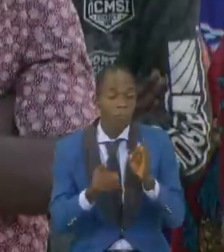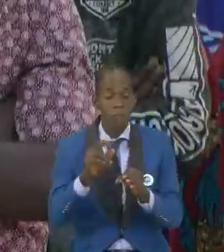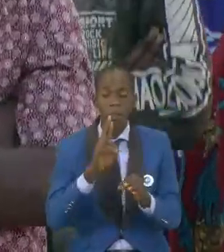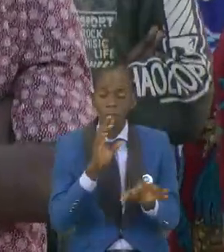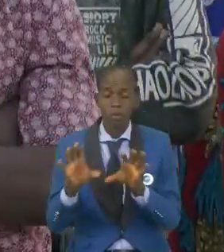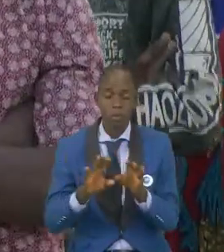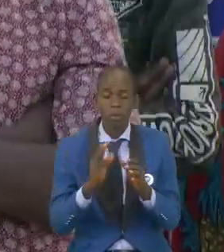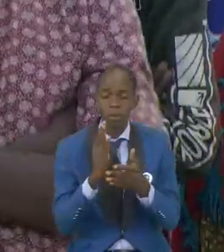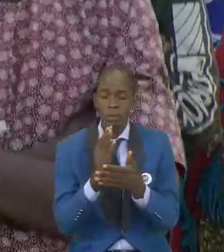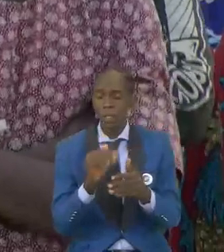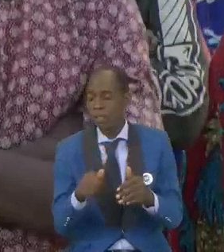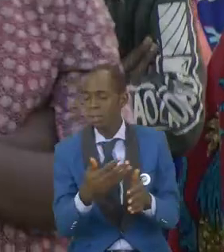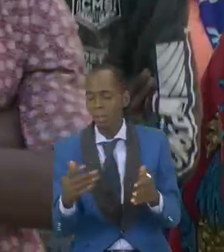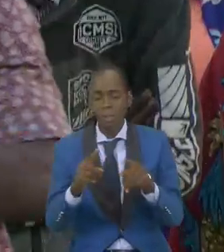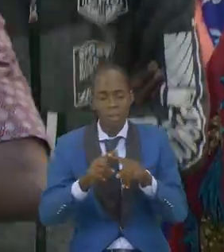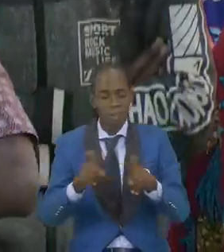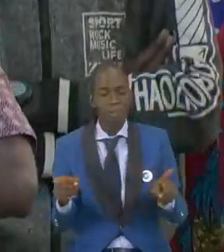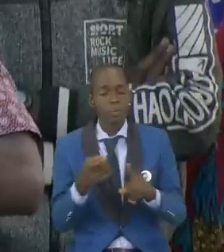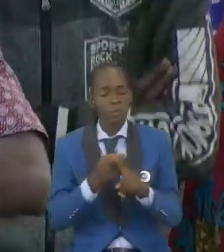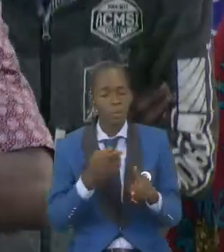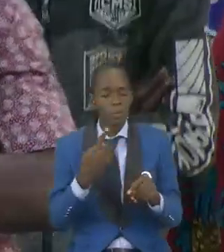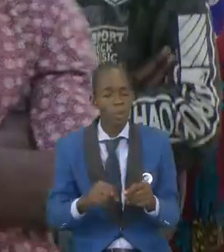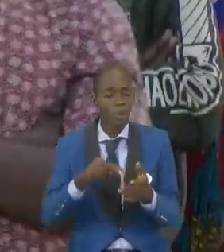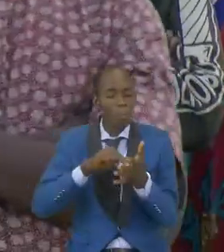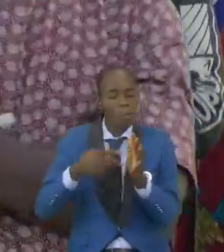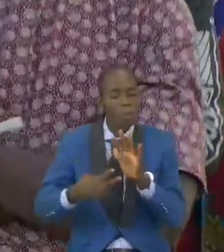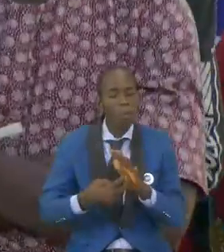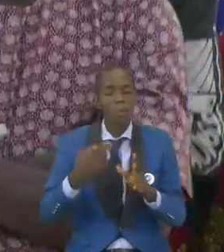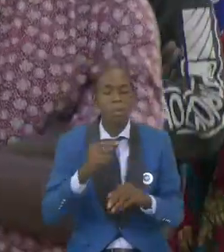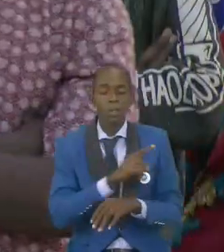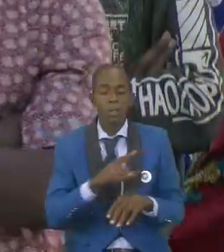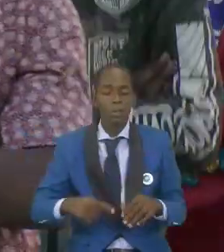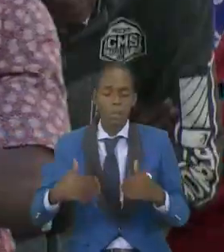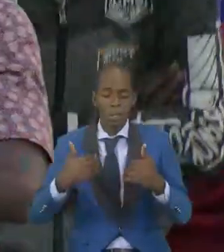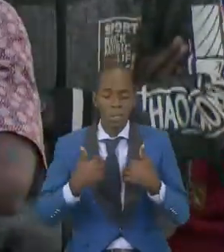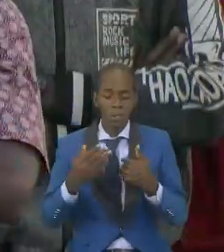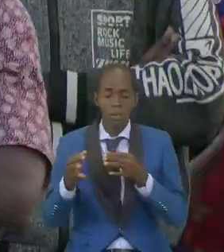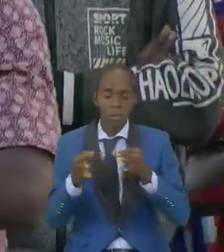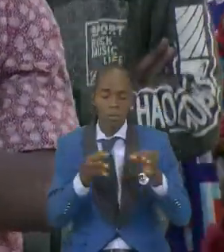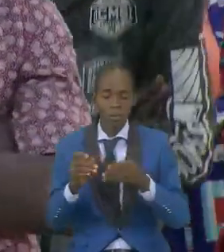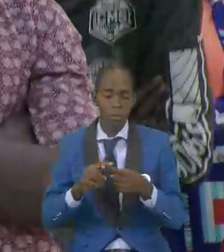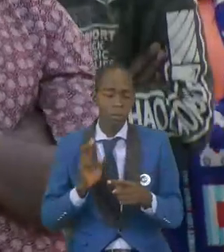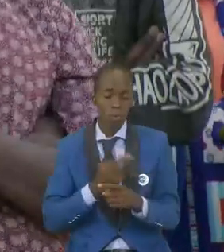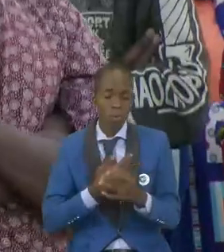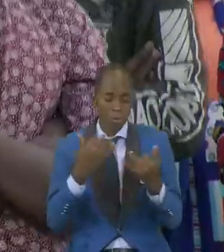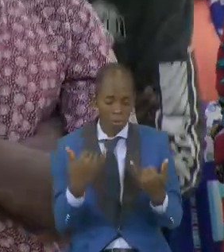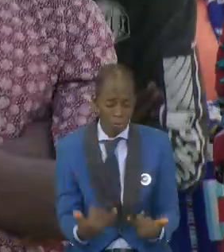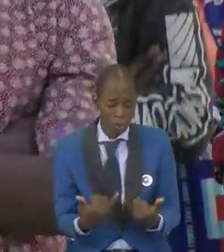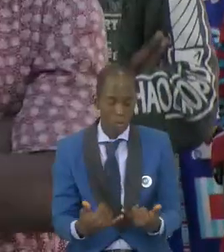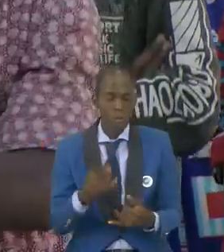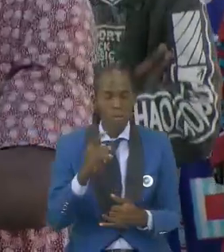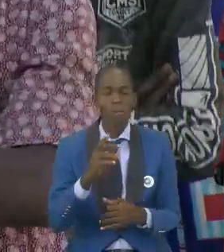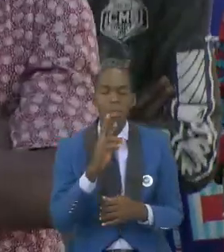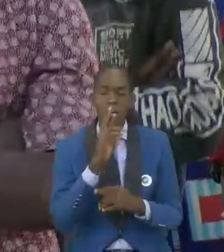to the purpose the Lord has outlined before us now, you are sinning.